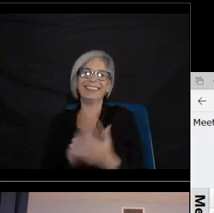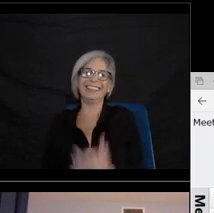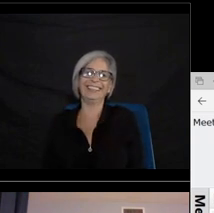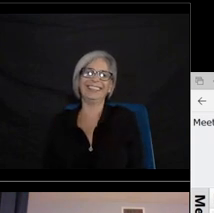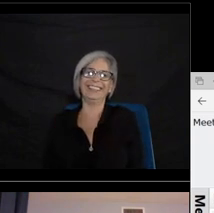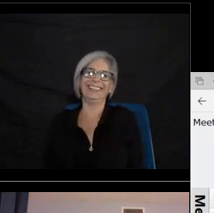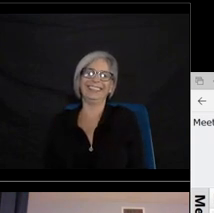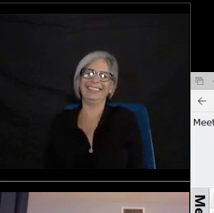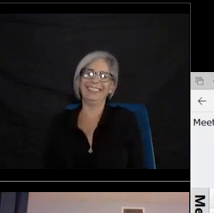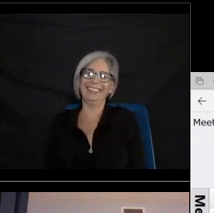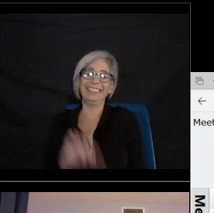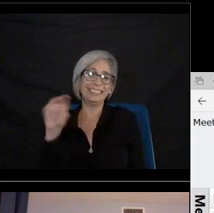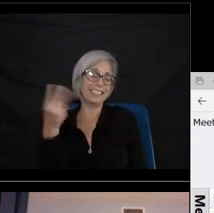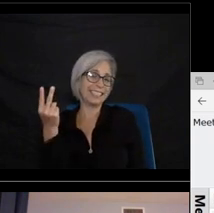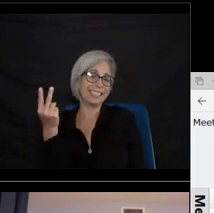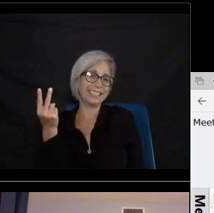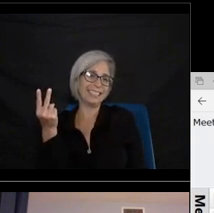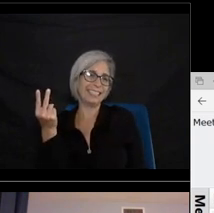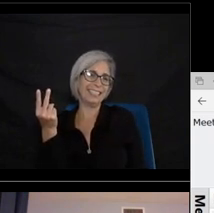Do I have a second?